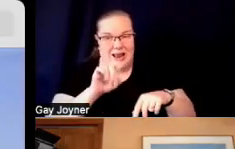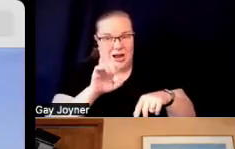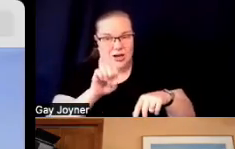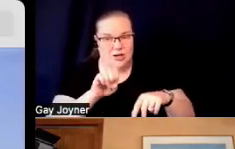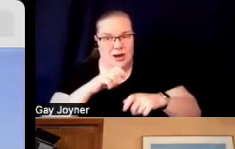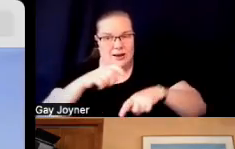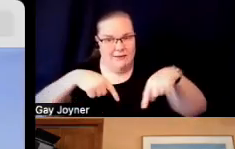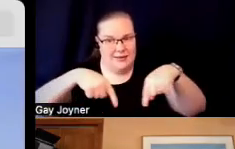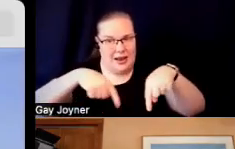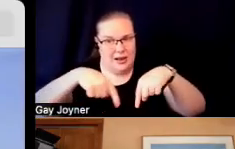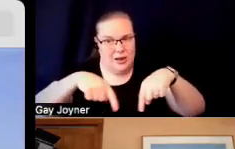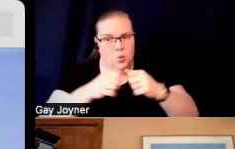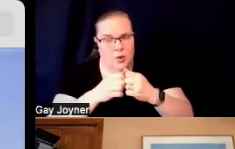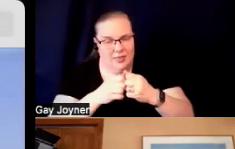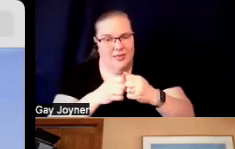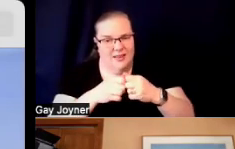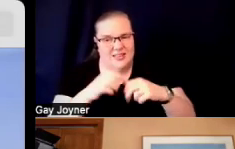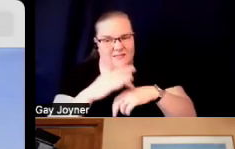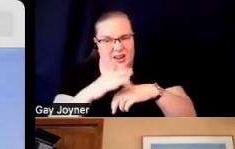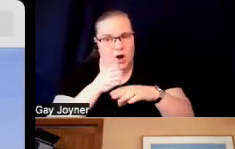fishing rod.